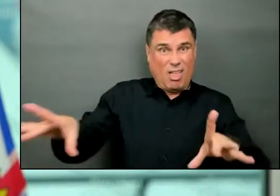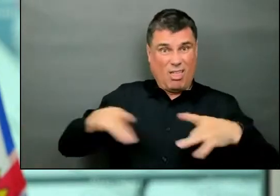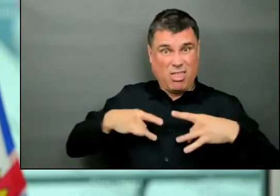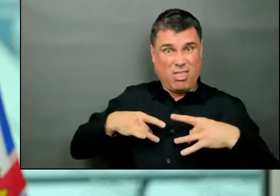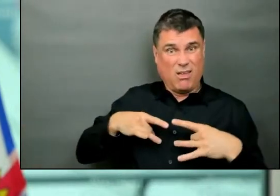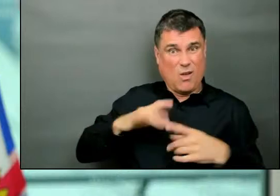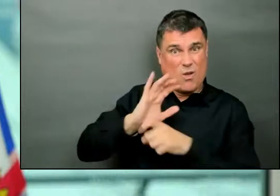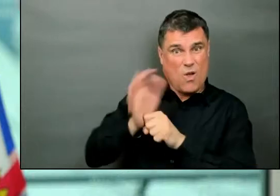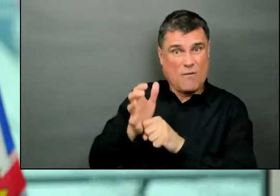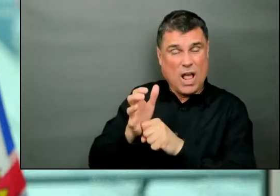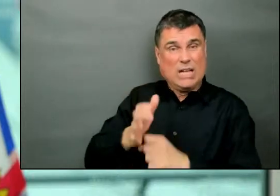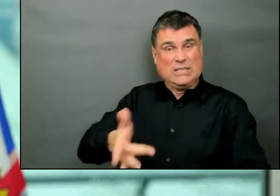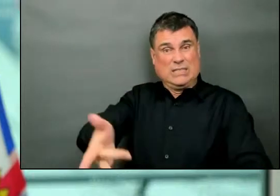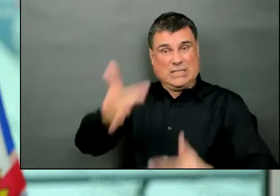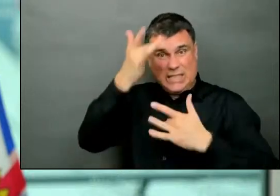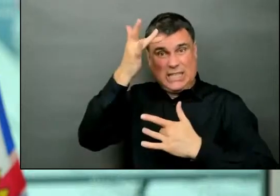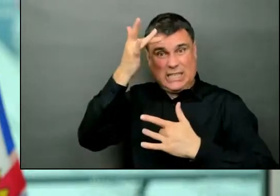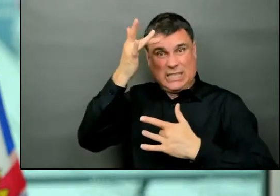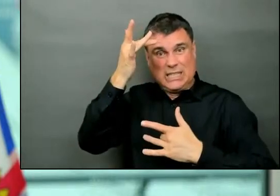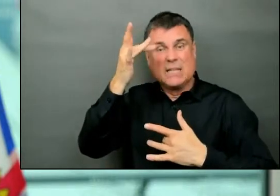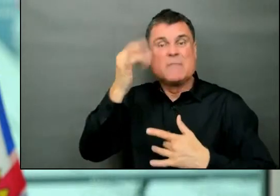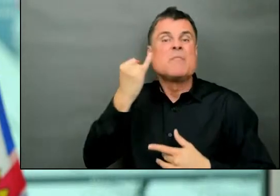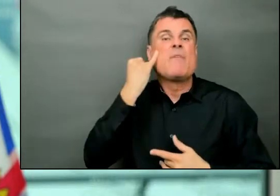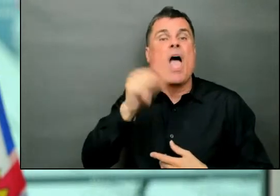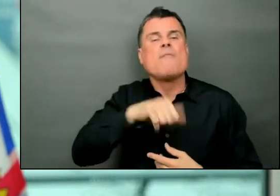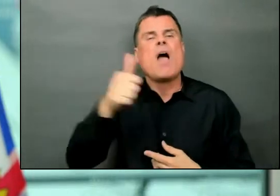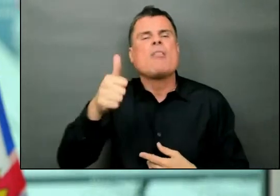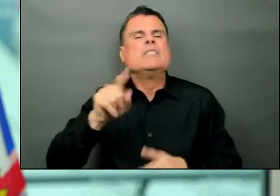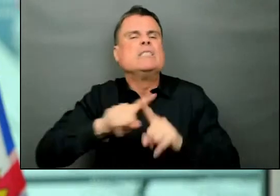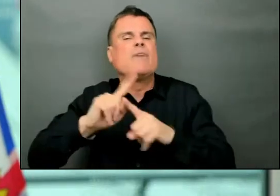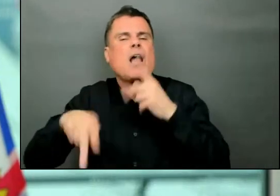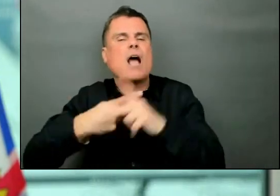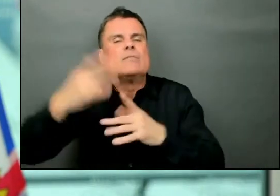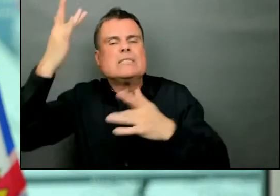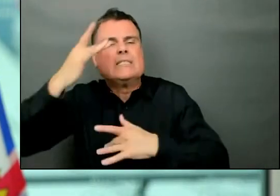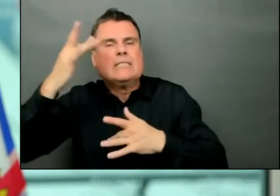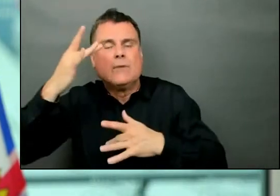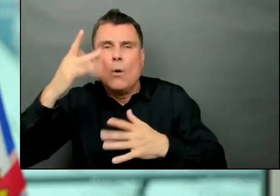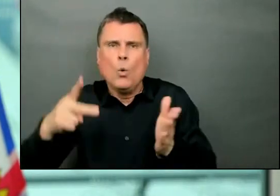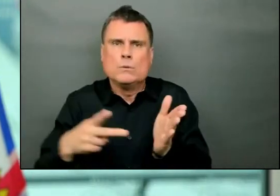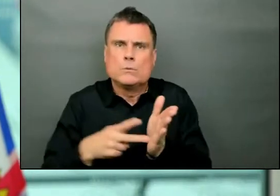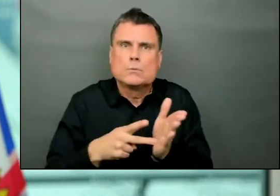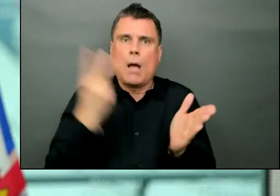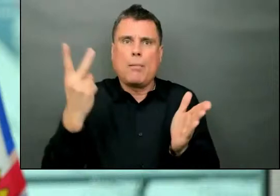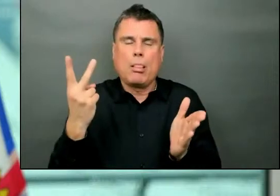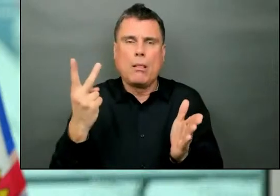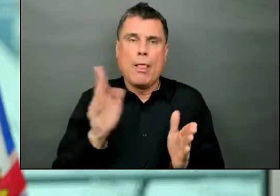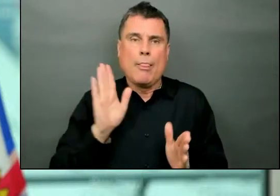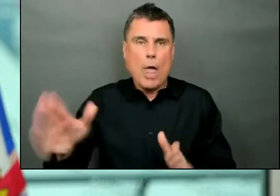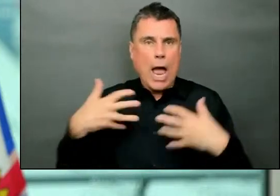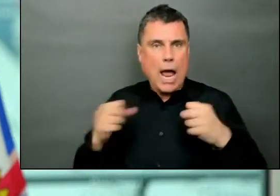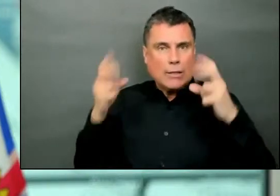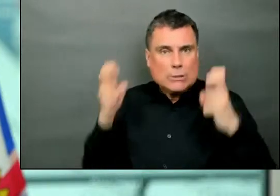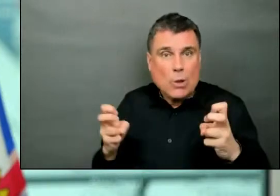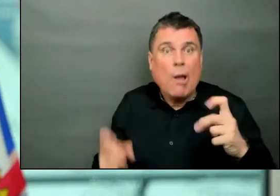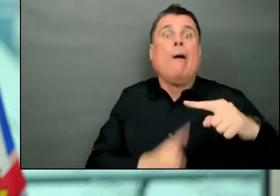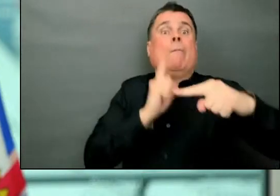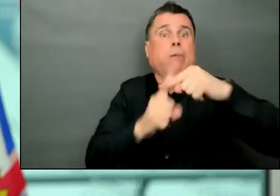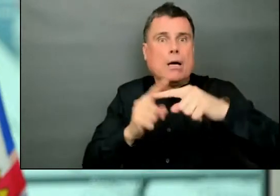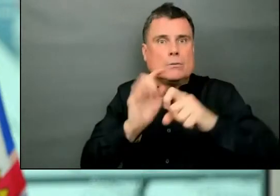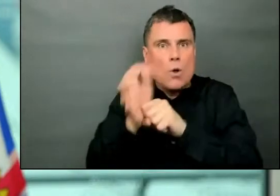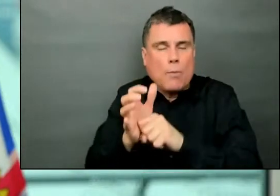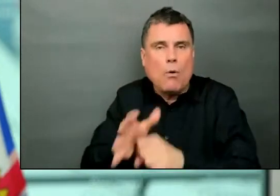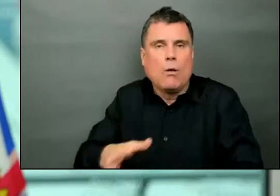underlying conditions as well. It's not, as far as we can tell, related to any changes in the virus. It's more